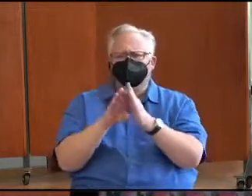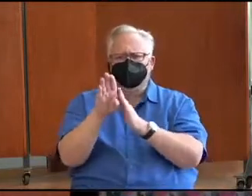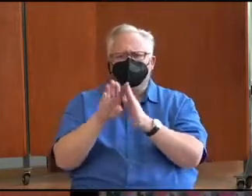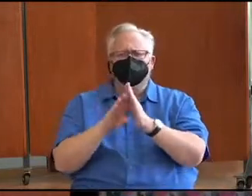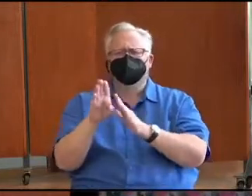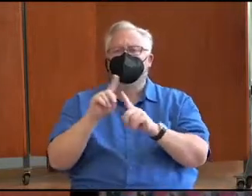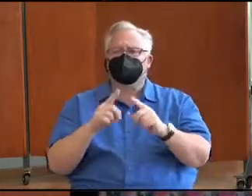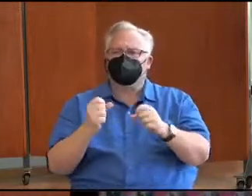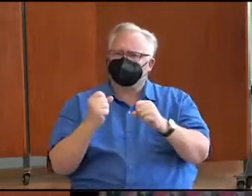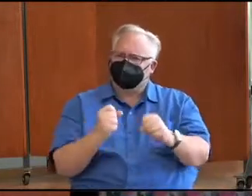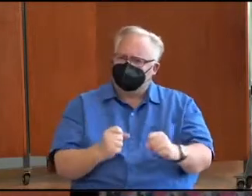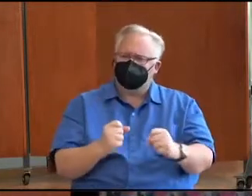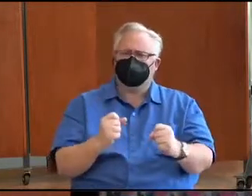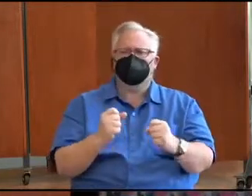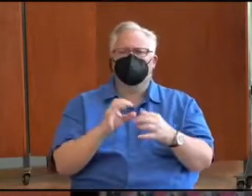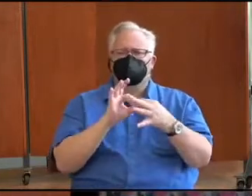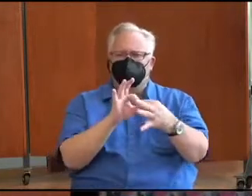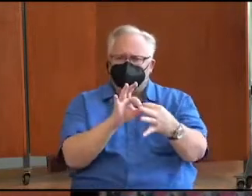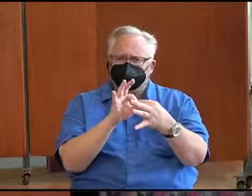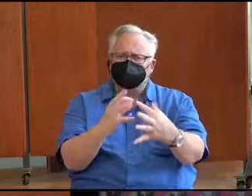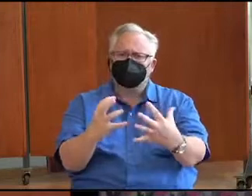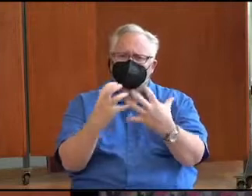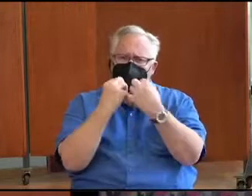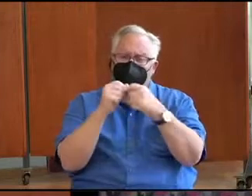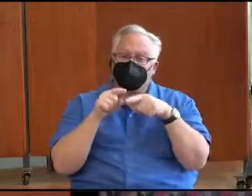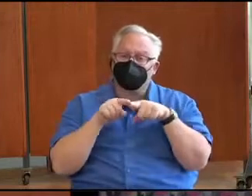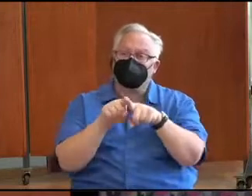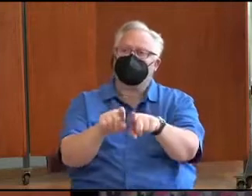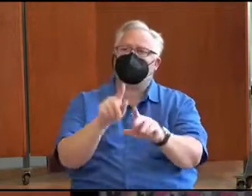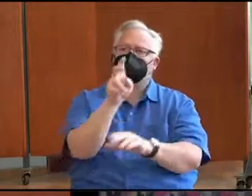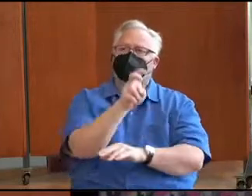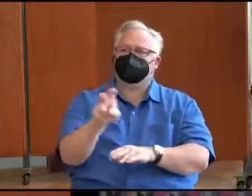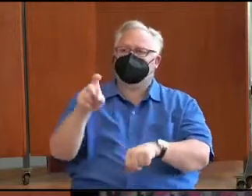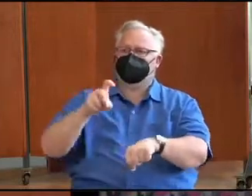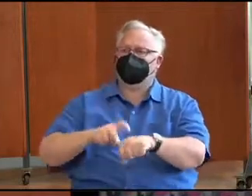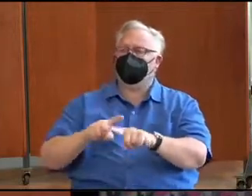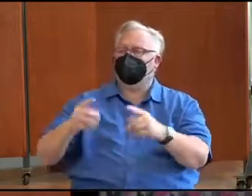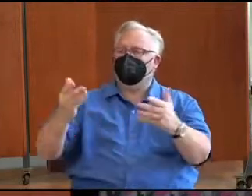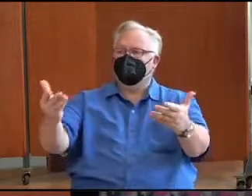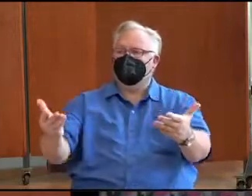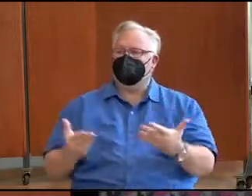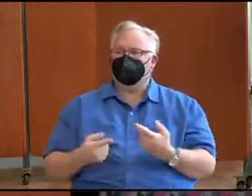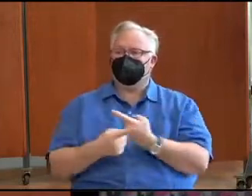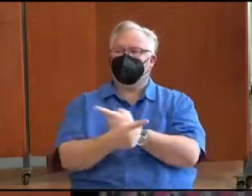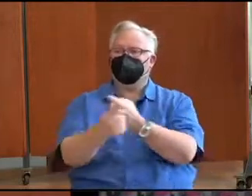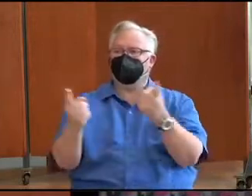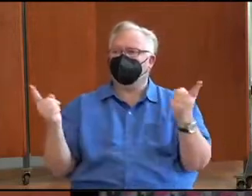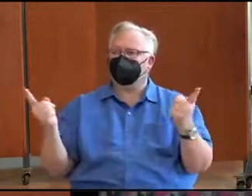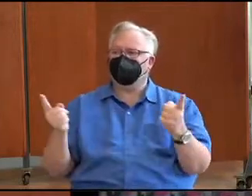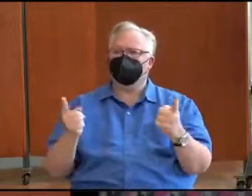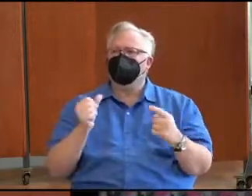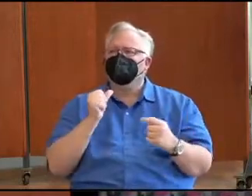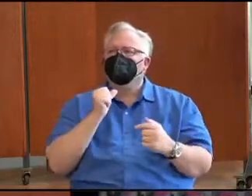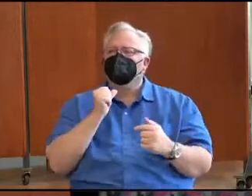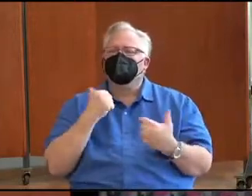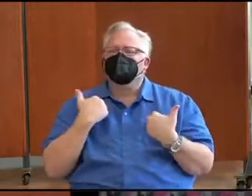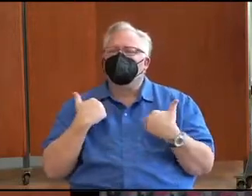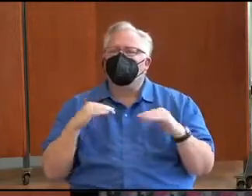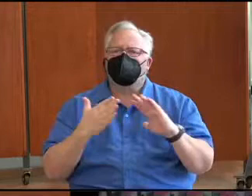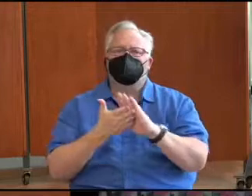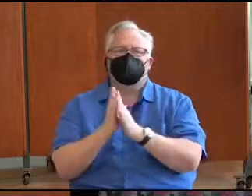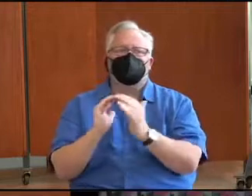and care in the midst of it. But I want to invite you to not want to get too